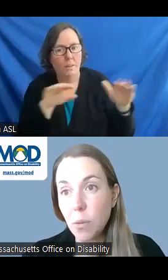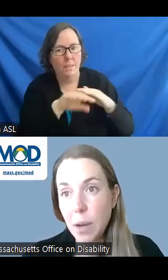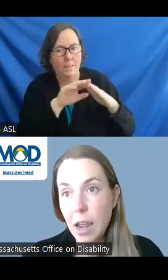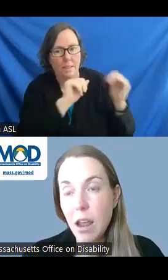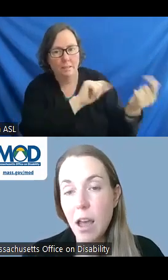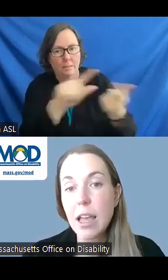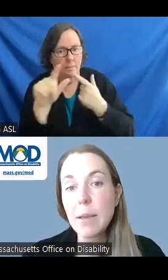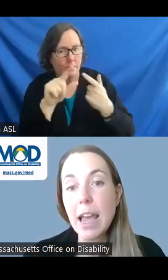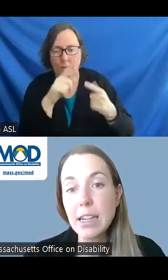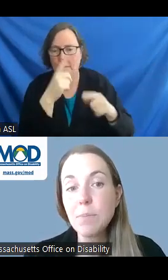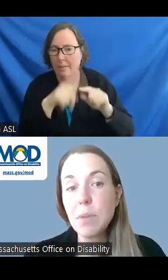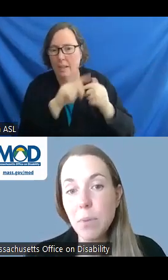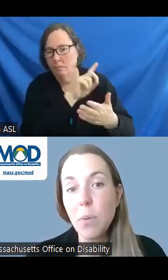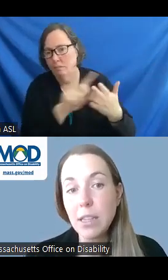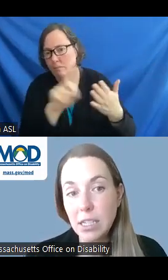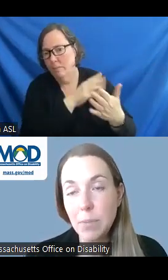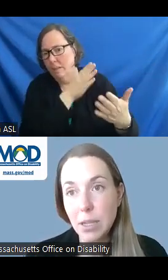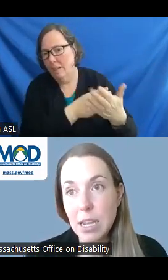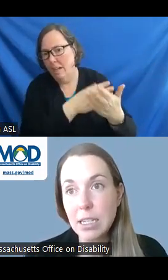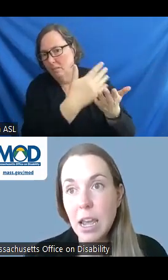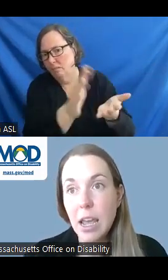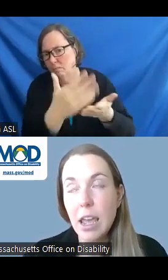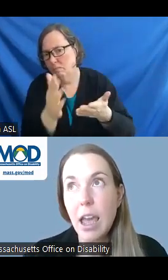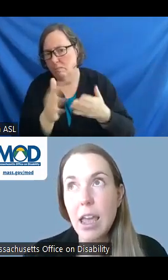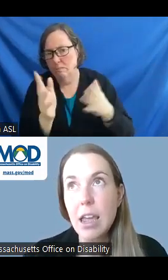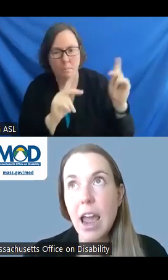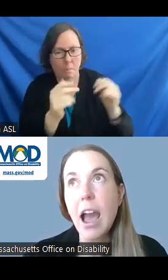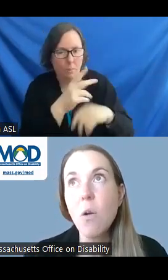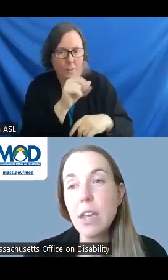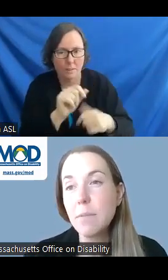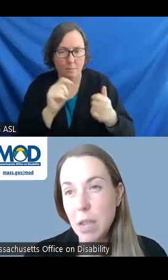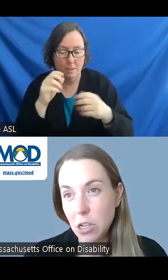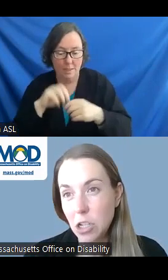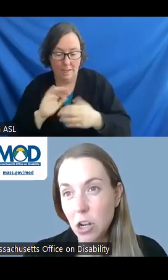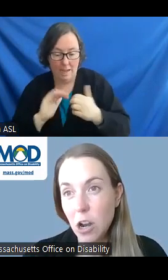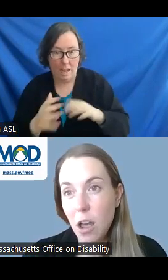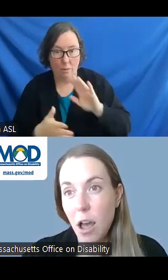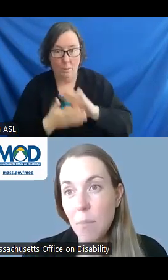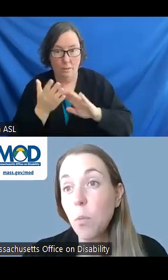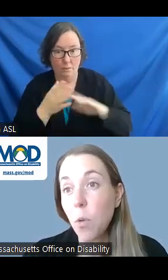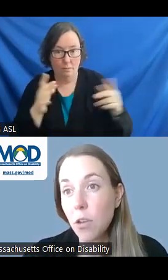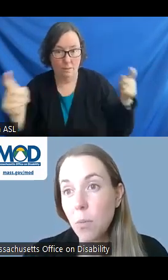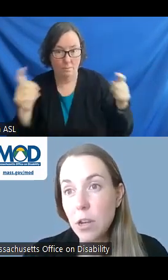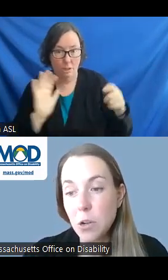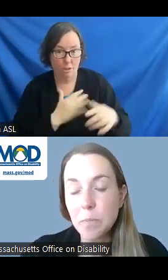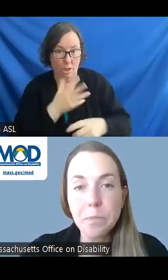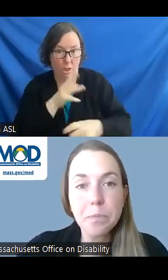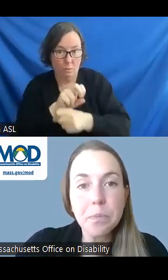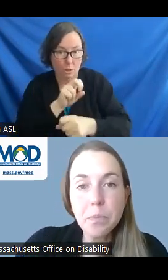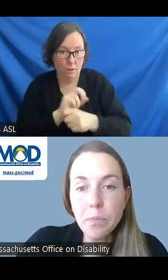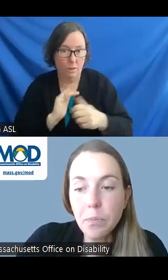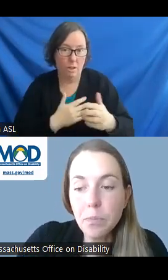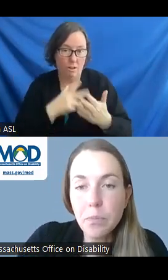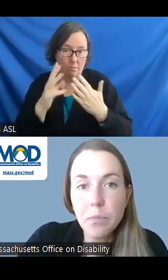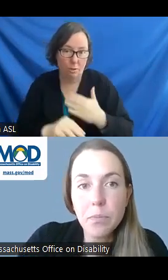not discriminate against people with disabilities in how we administer the work that we do.